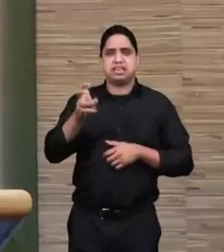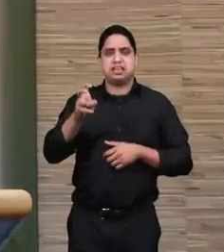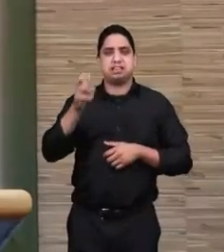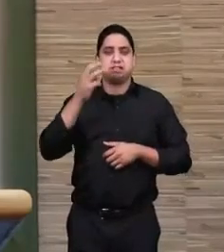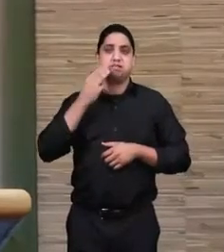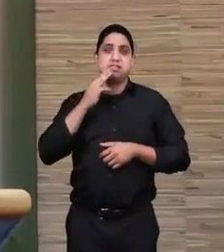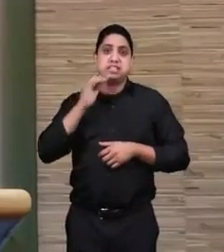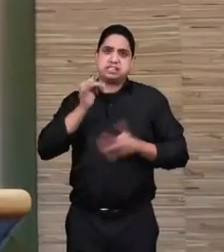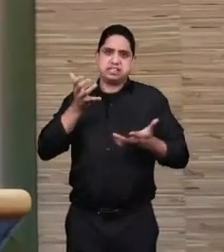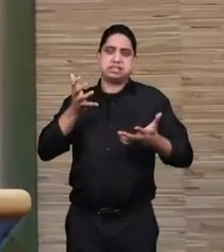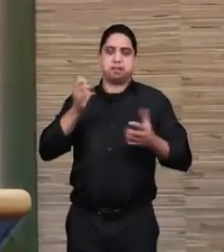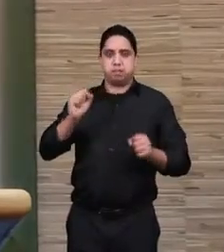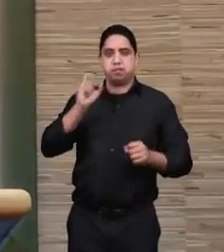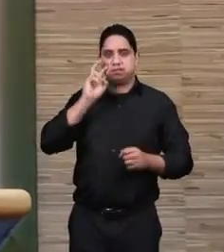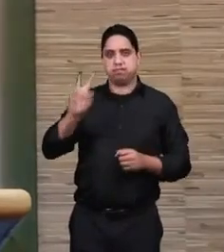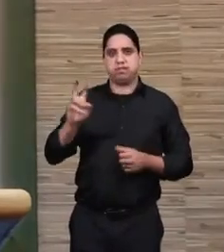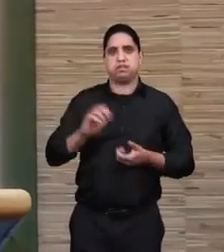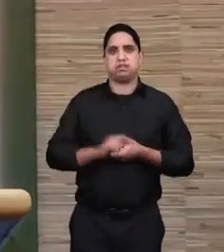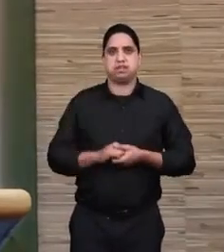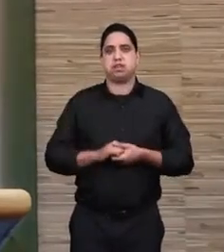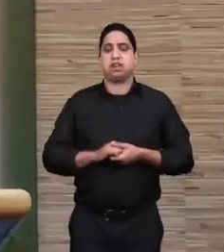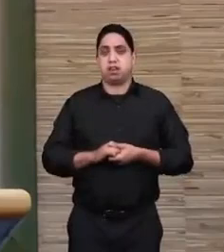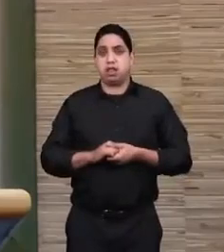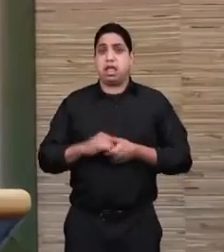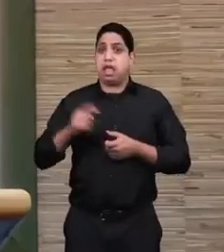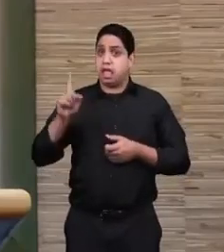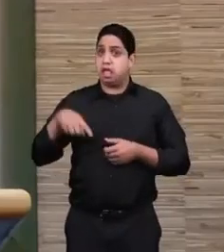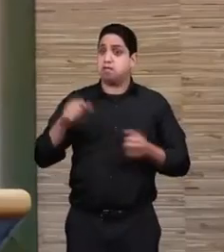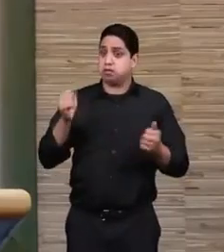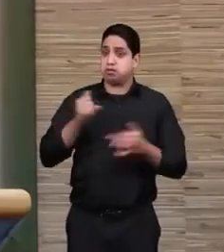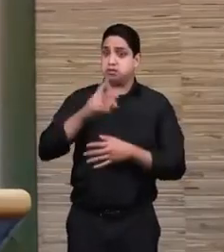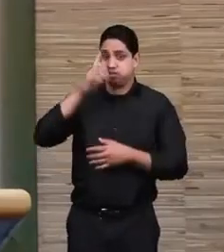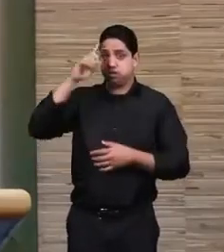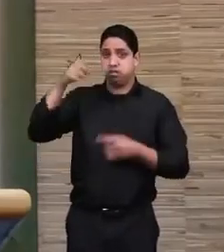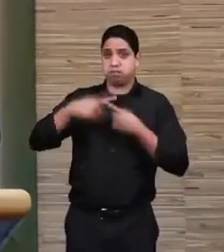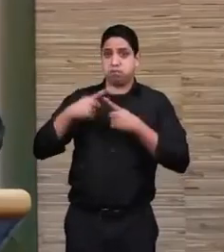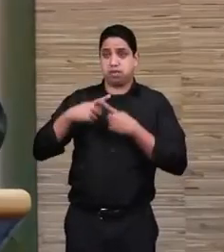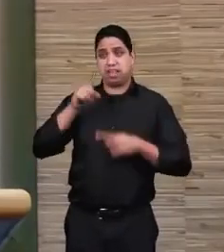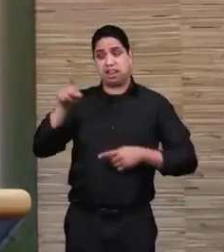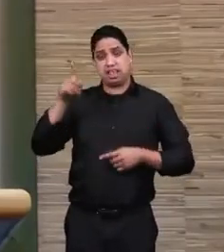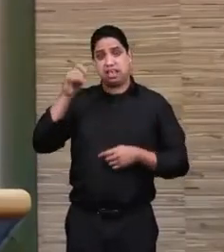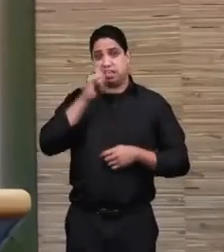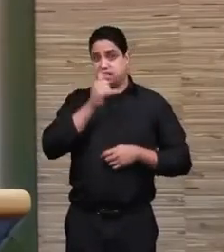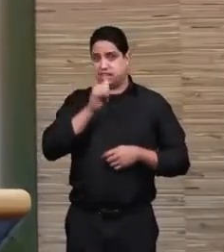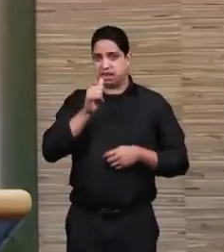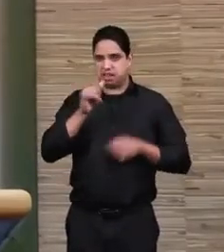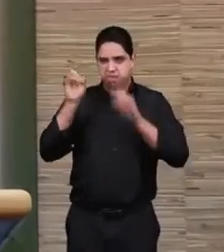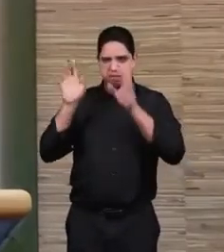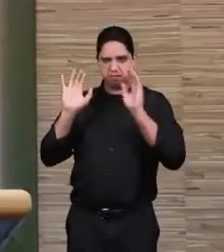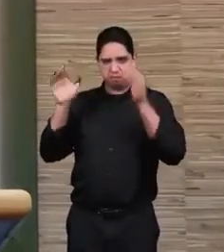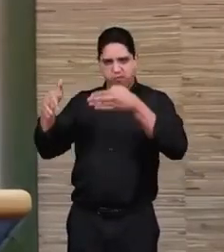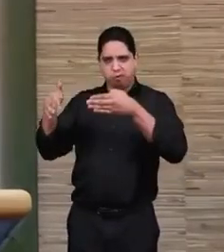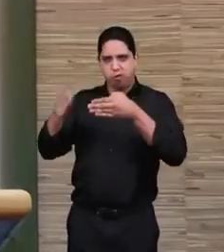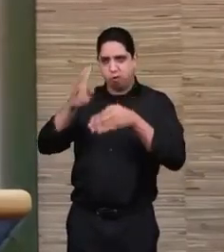Normally, in Italy, and in particular Rome, it's very difficult